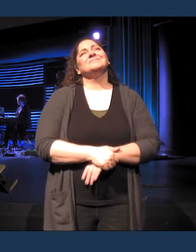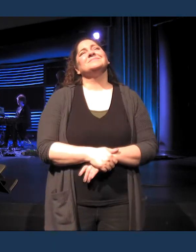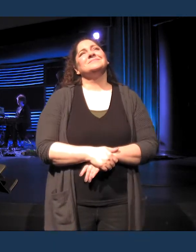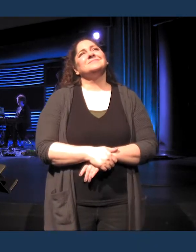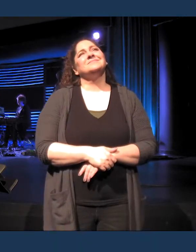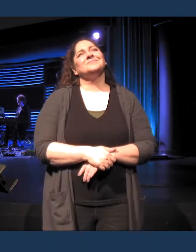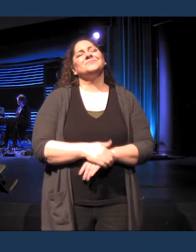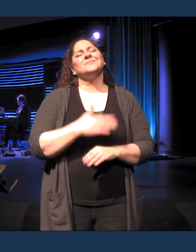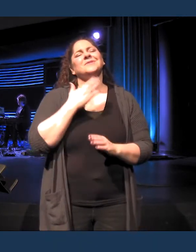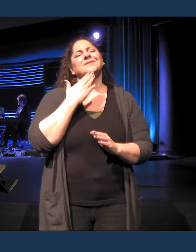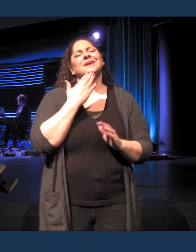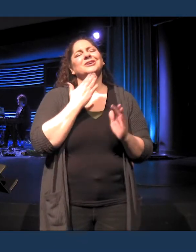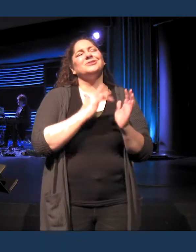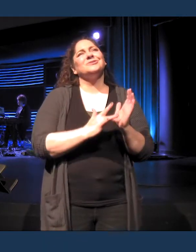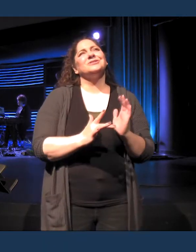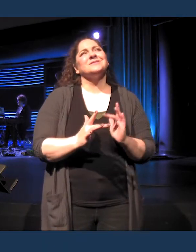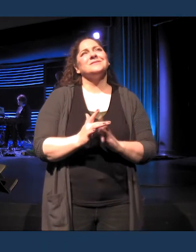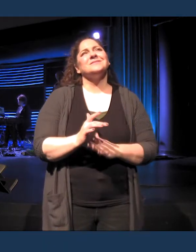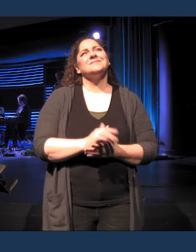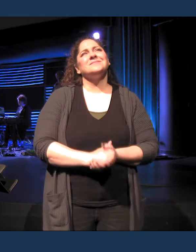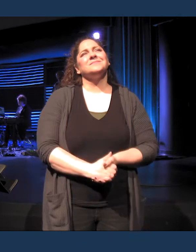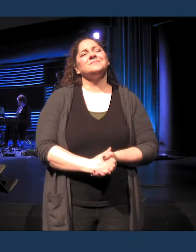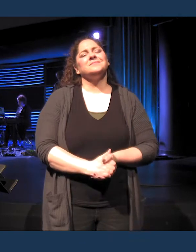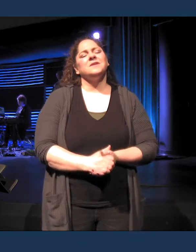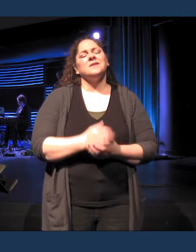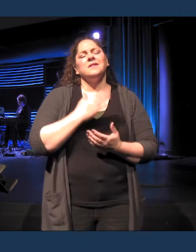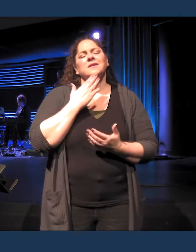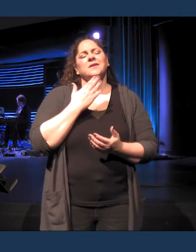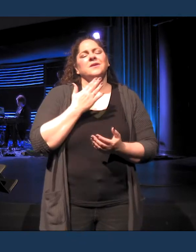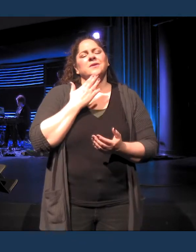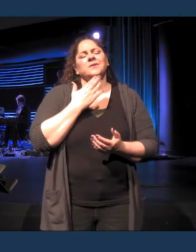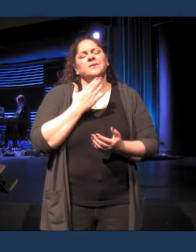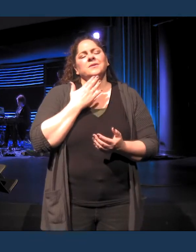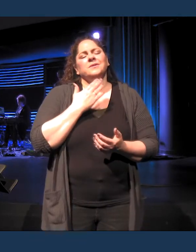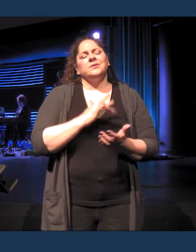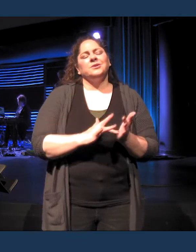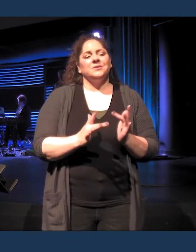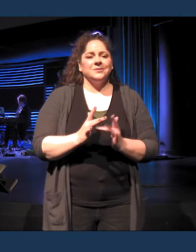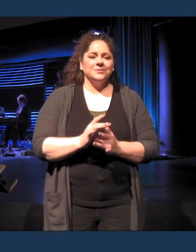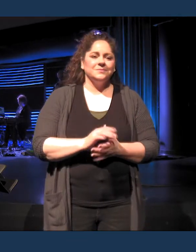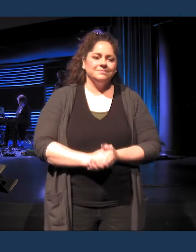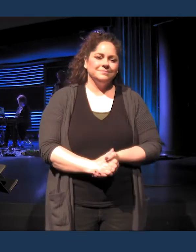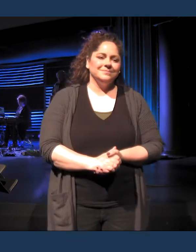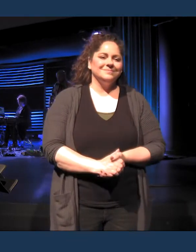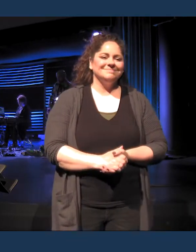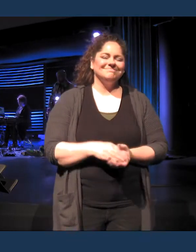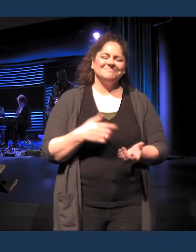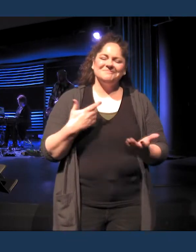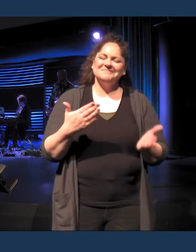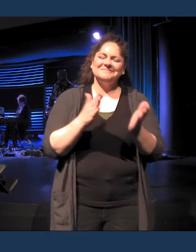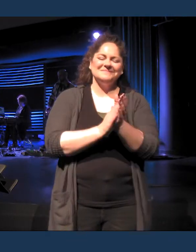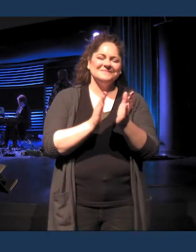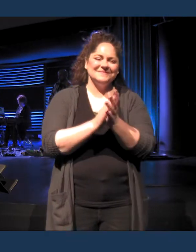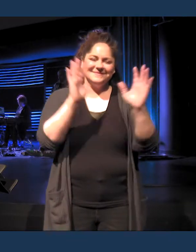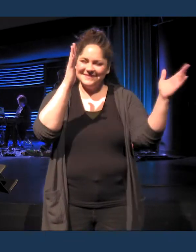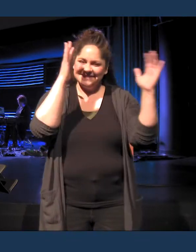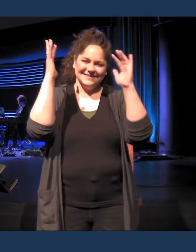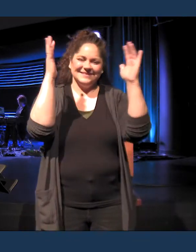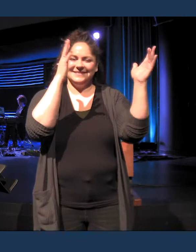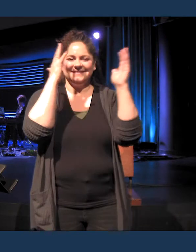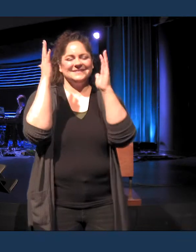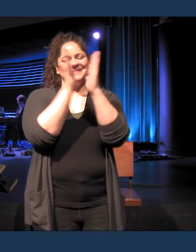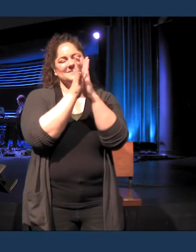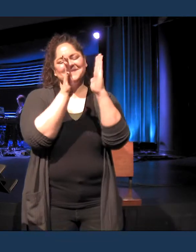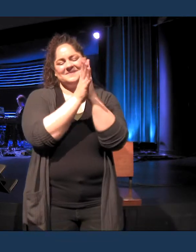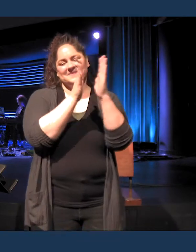Oh, we thank you, Jesus. Thank you, Jesus. Can we just give a clap for Jesus? And just